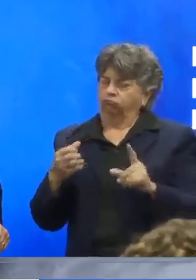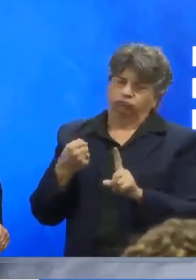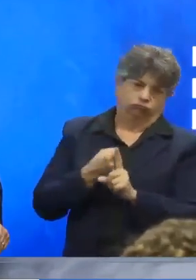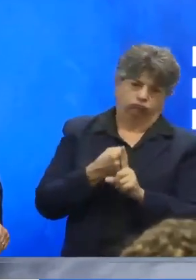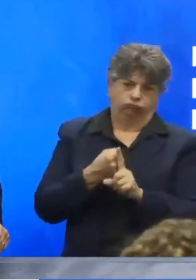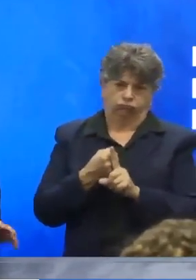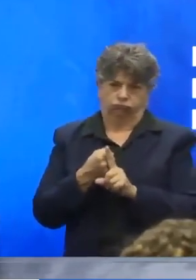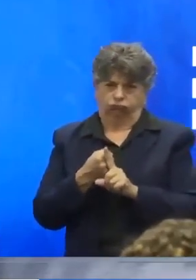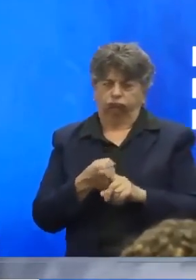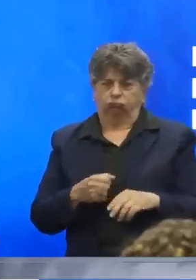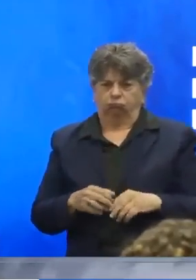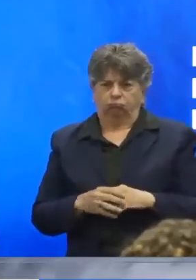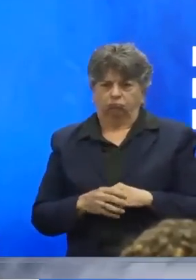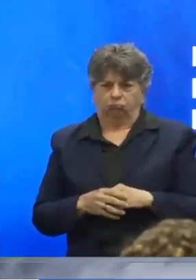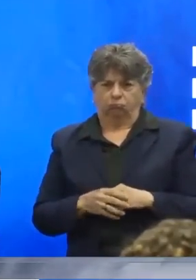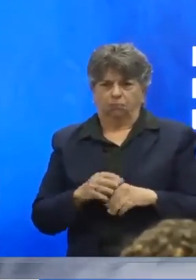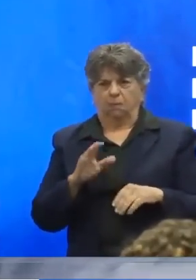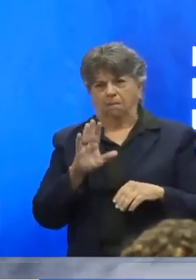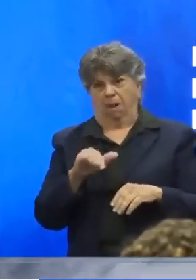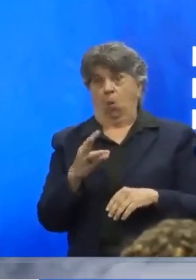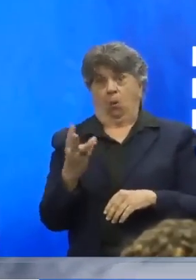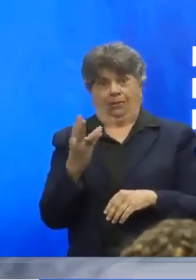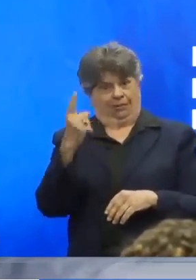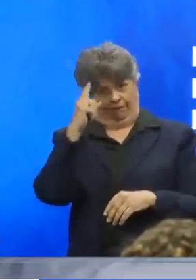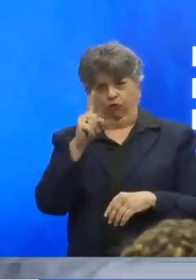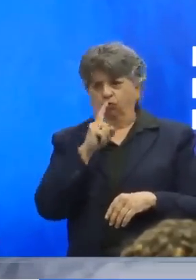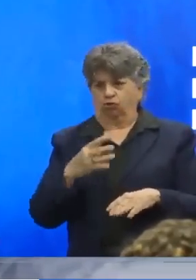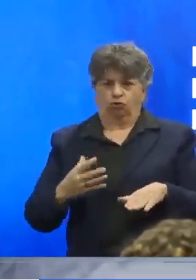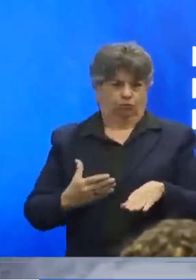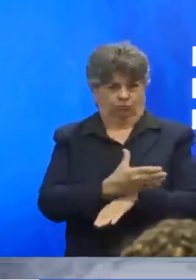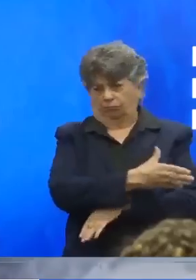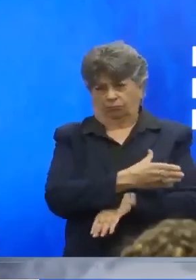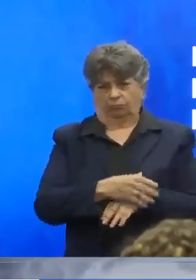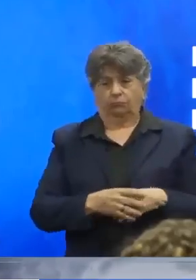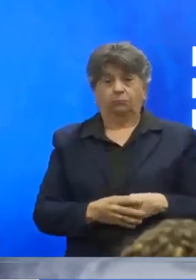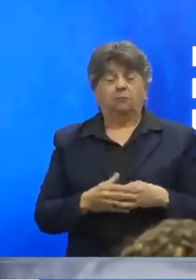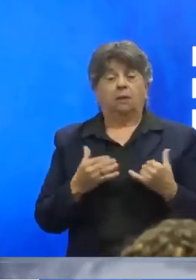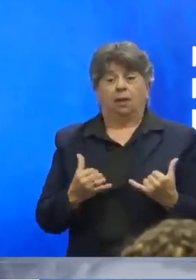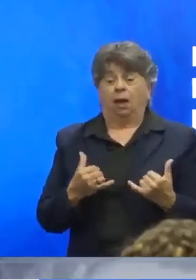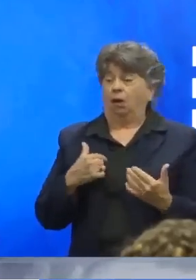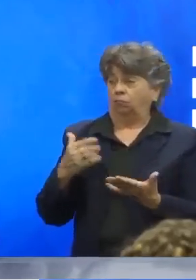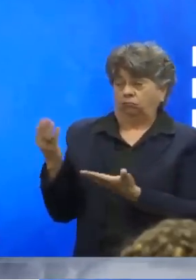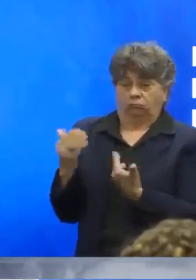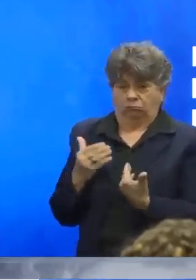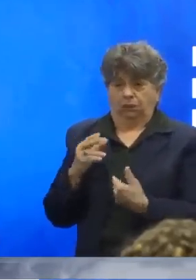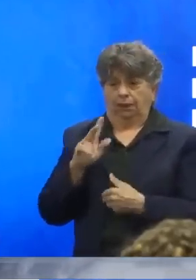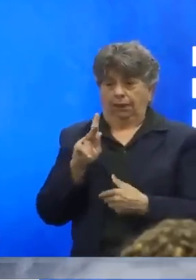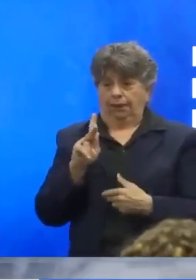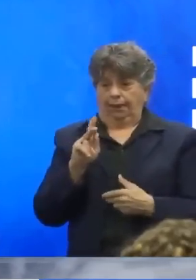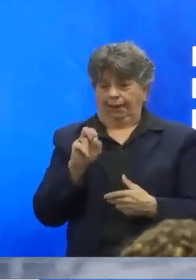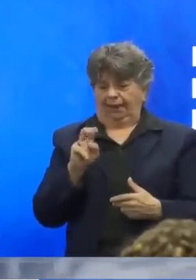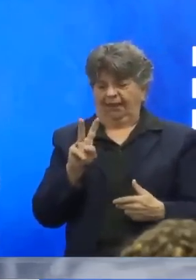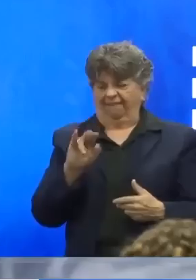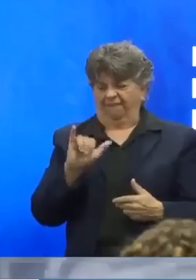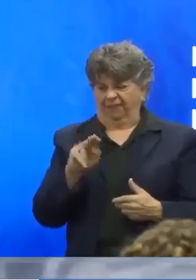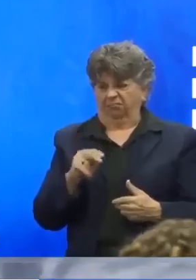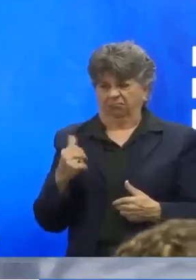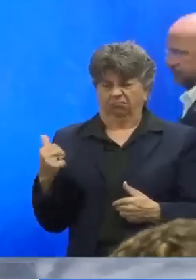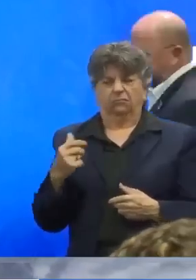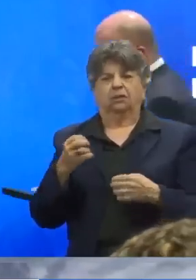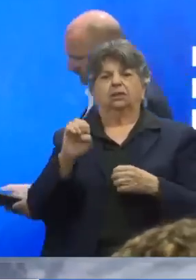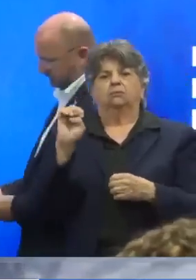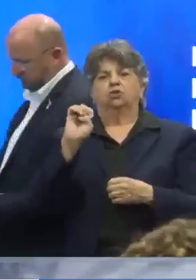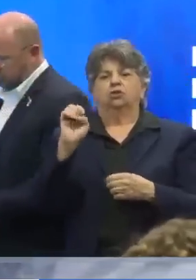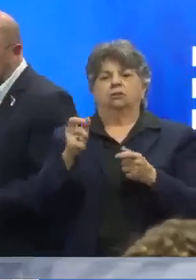Wednesday. With that, I'm going to invite up Kevin Guthrie. We'll also hear from Kathy Perkins and our Attorney General, Ashley Moody. Kevin.